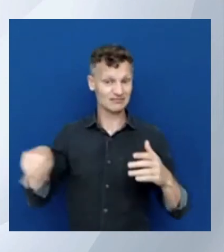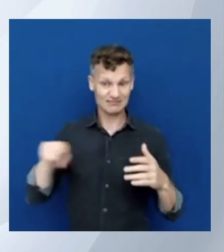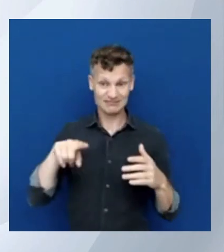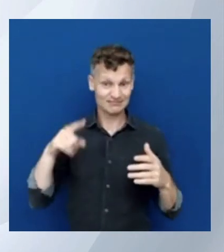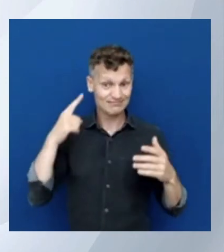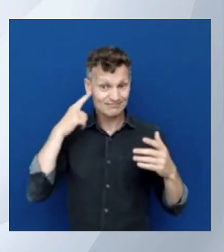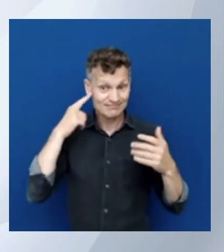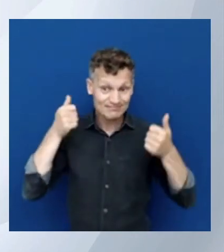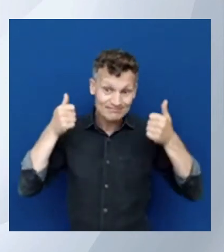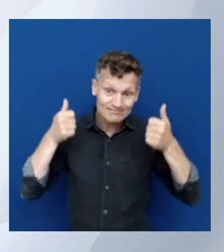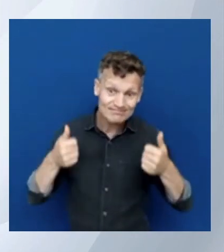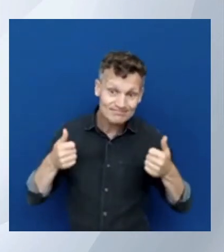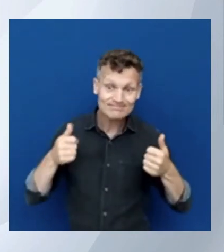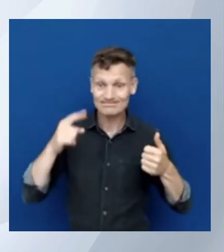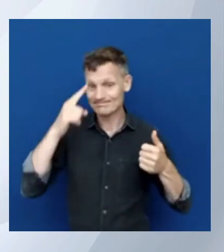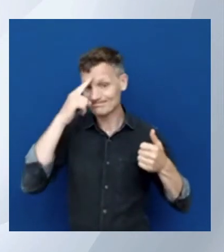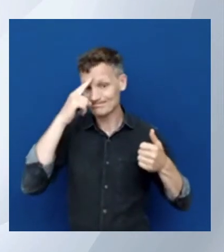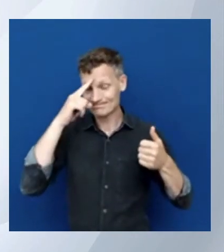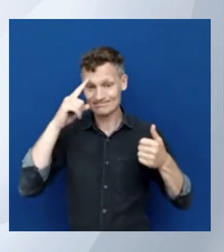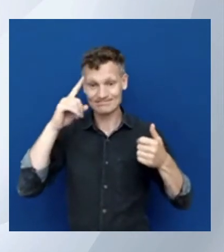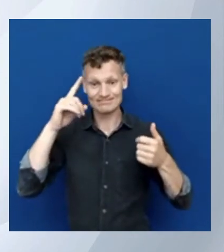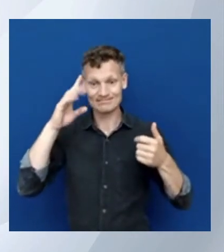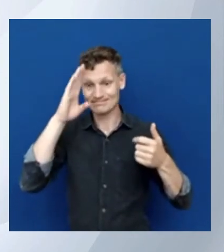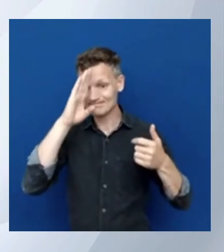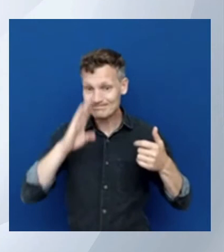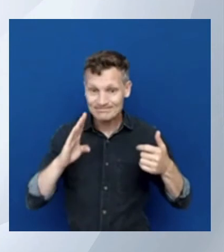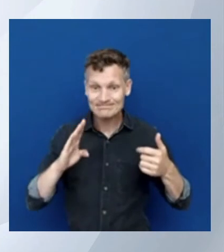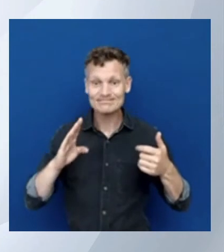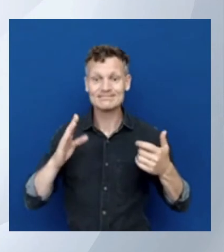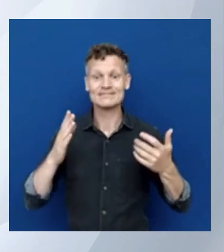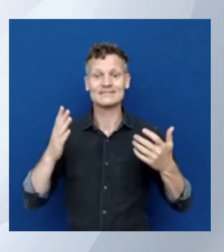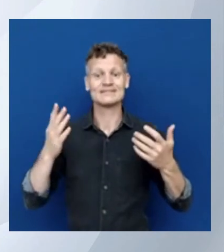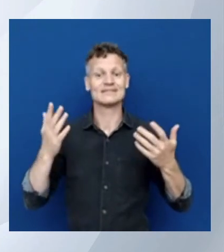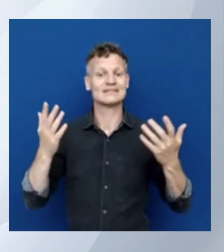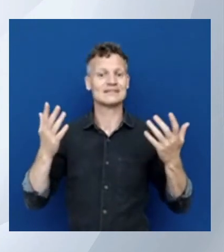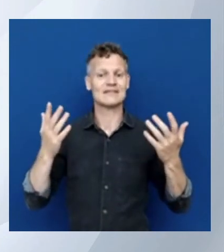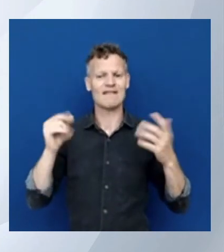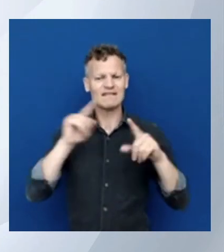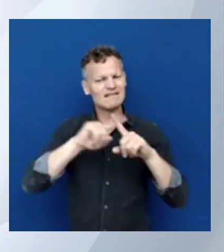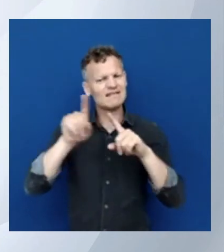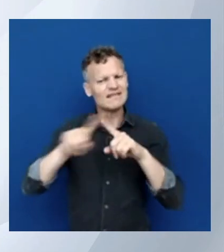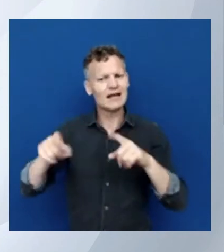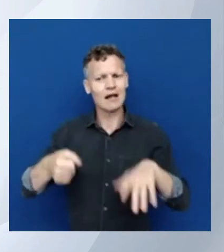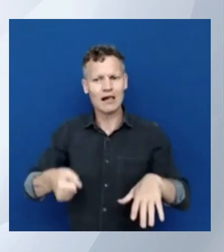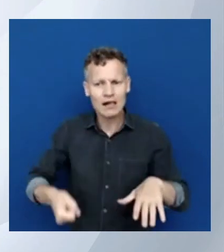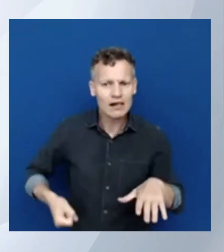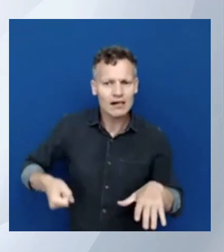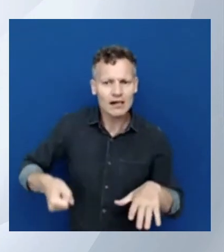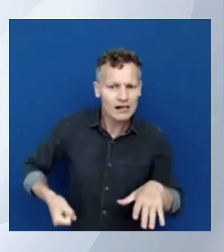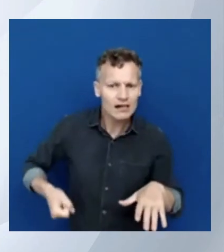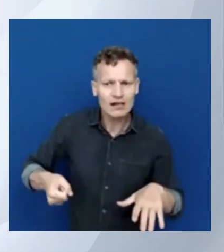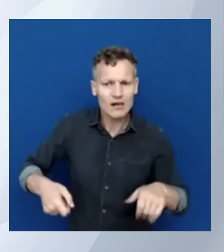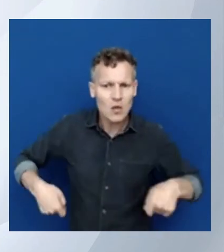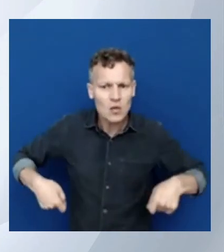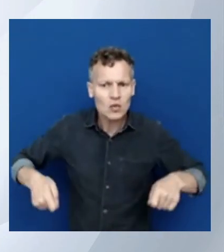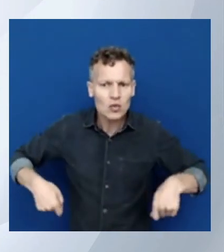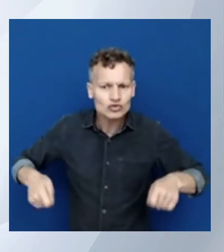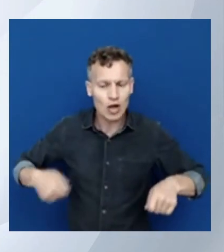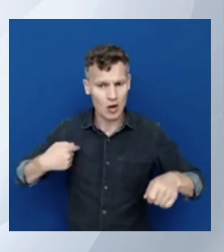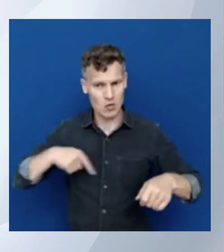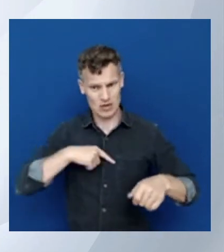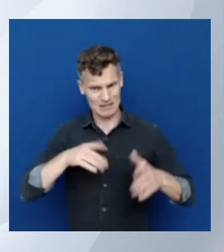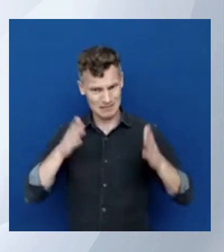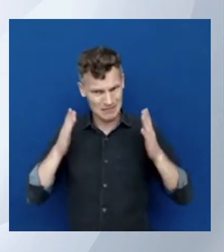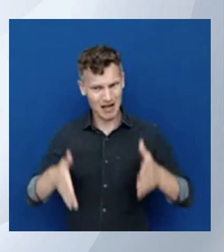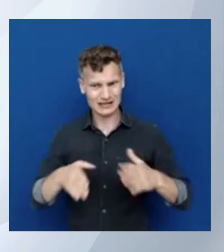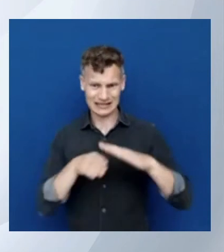Alzheimer's, they have all of these mobility issues, and we need to create accessible requirements just for them. So you start off with